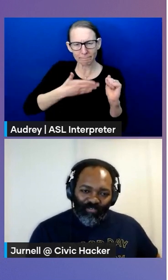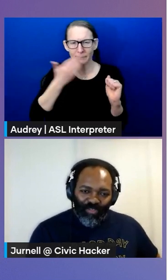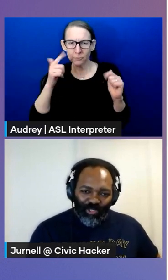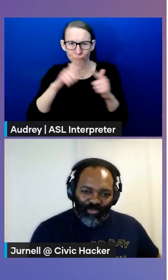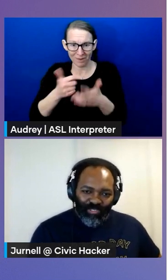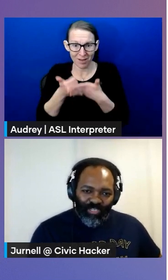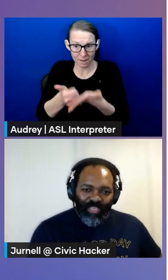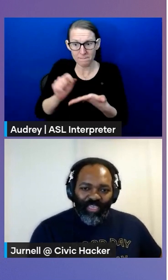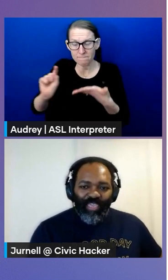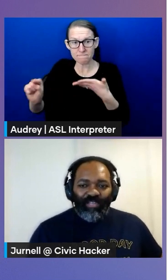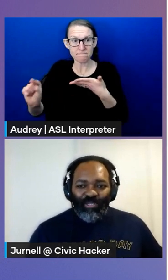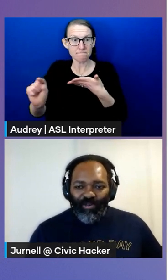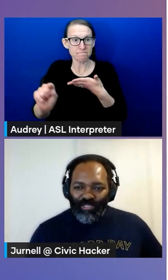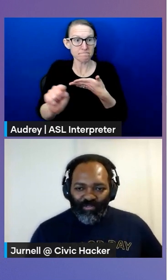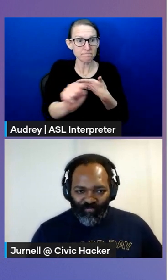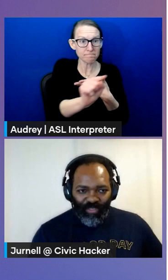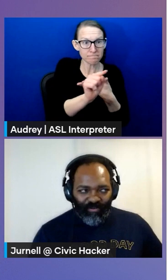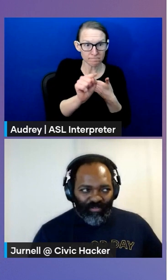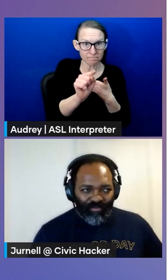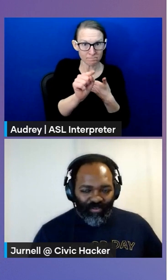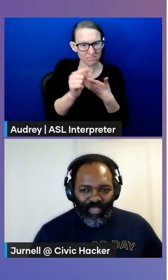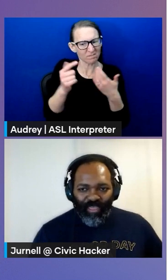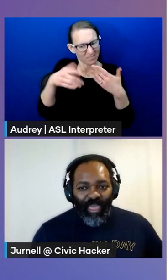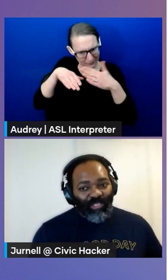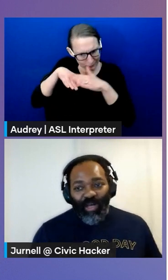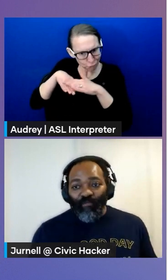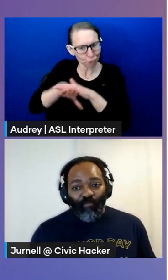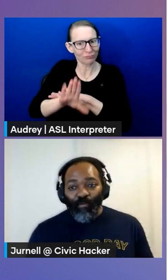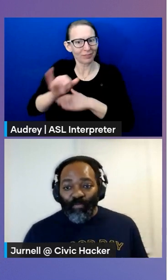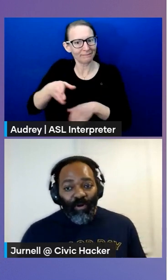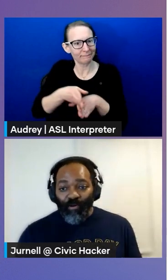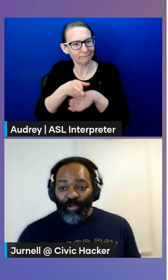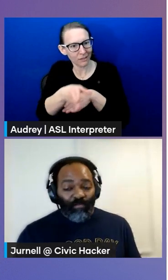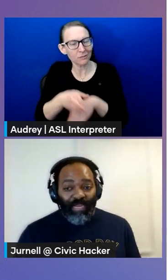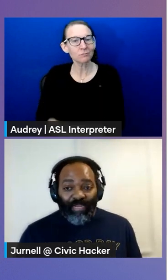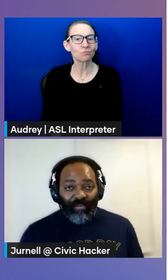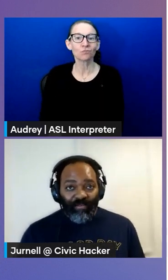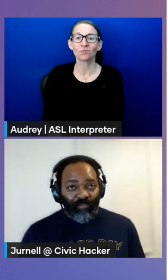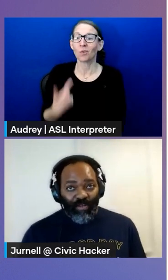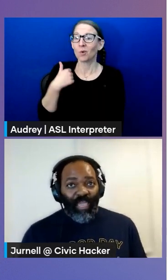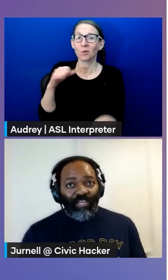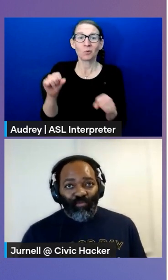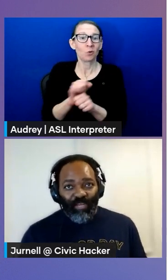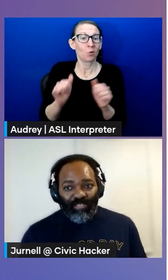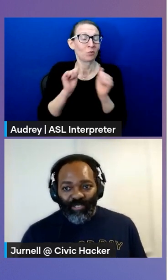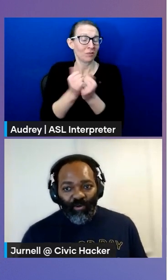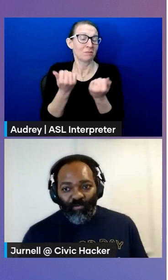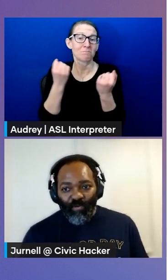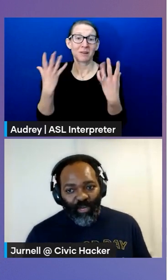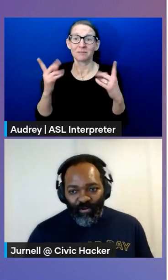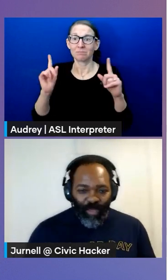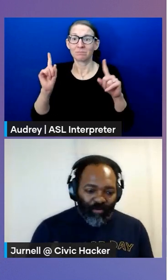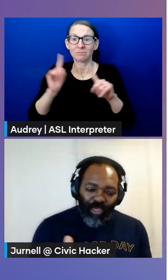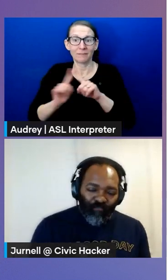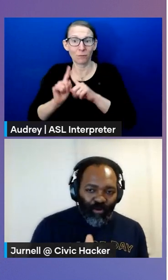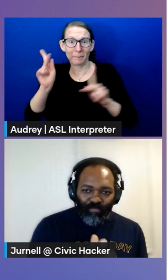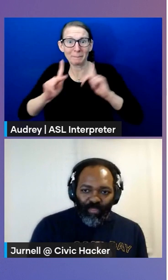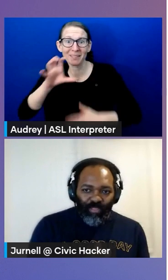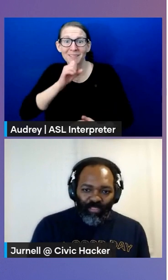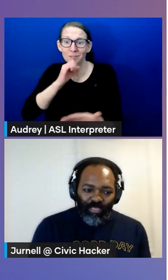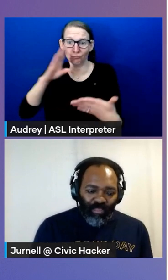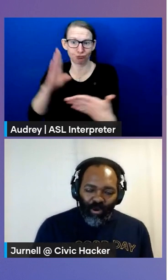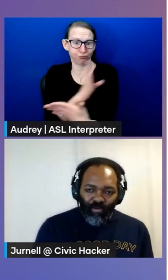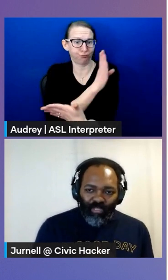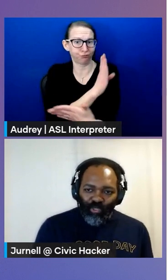other individuals enter into the field, okay? And so I've worked with people across many different age ranges. So we're talking about